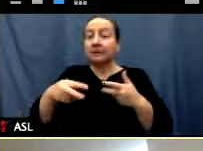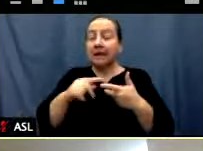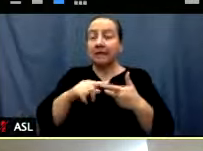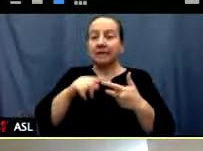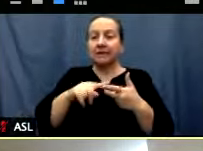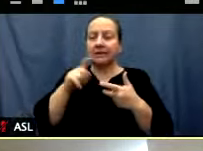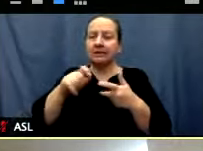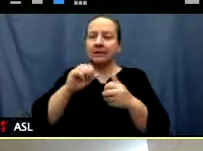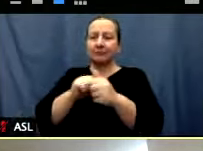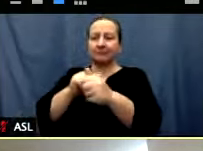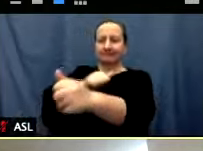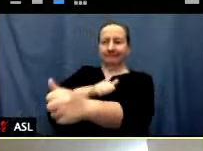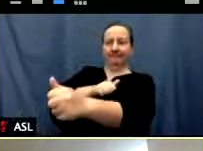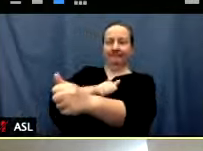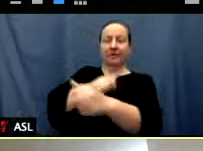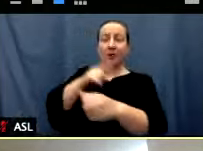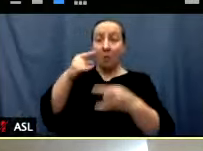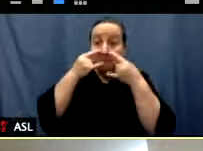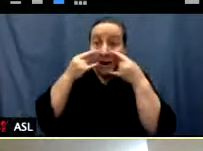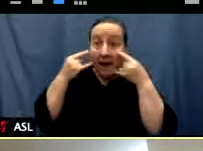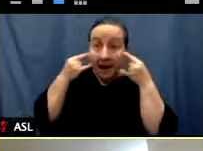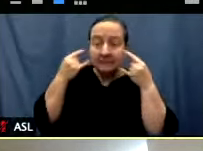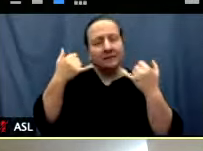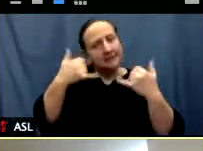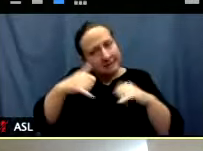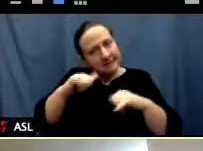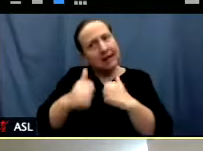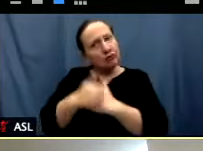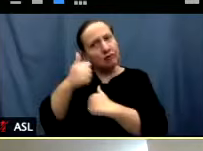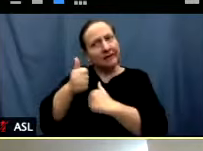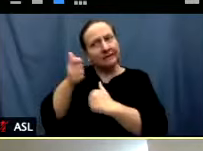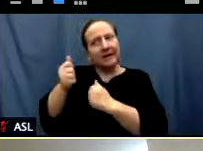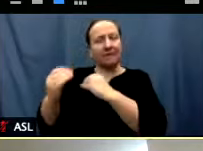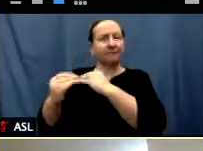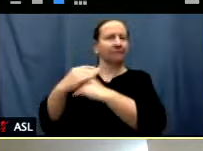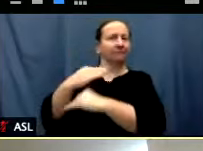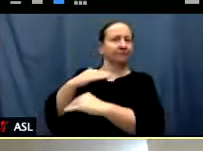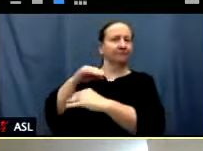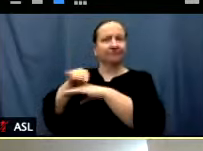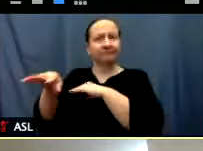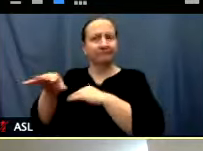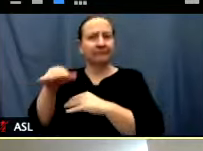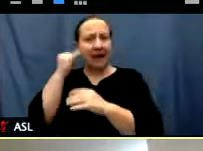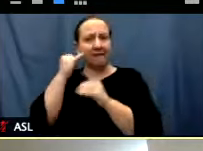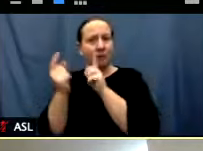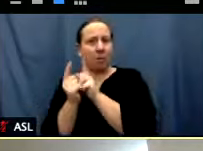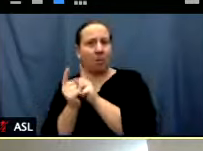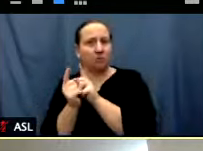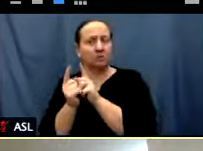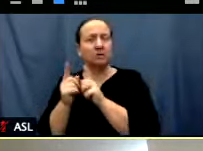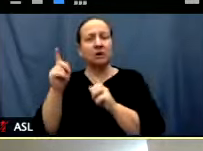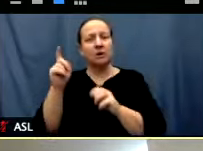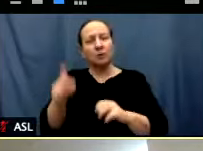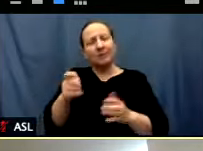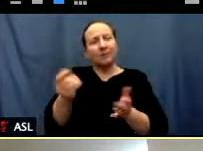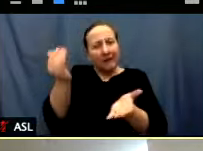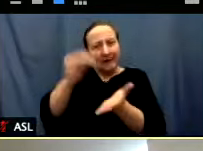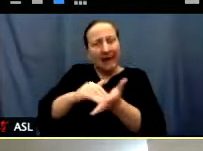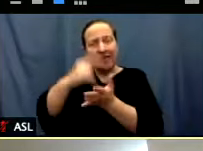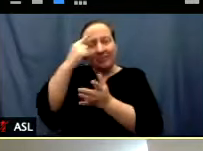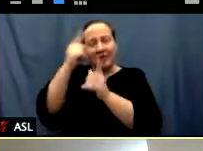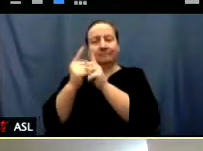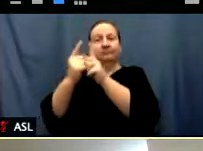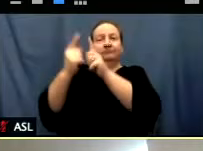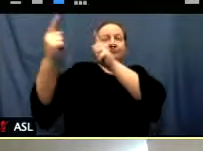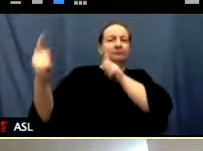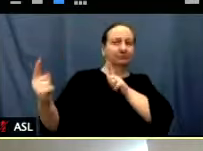because you're wearing a mask doesn't mean you aren't at risk of interacting with others in close proximity. We have to get back to that social